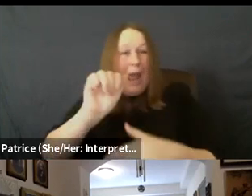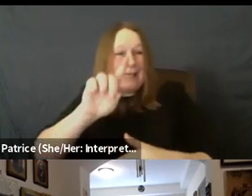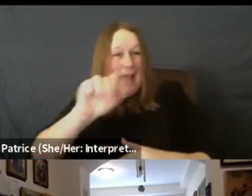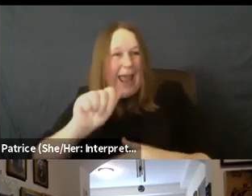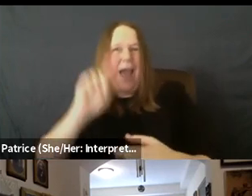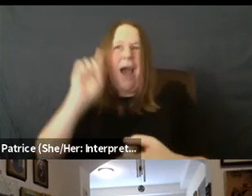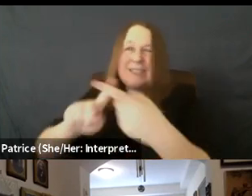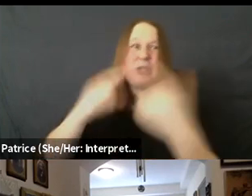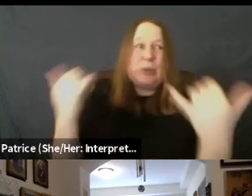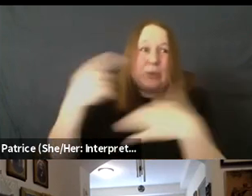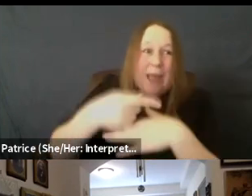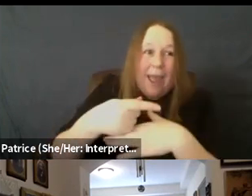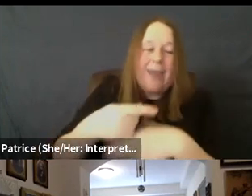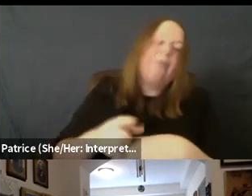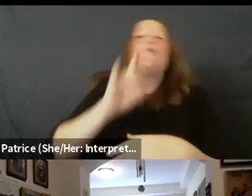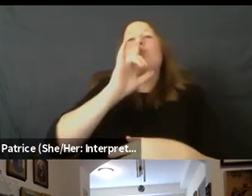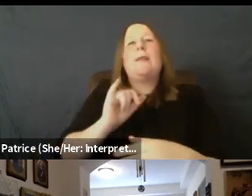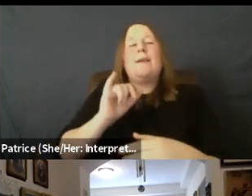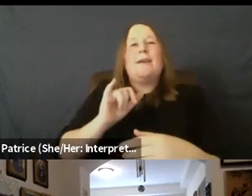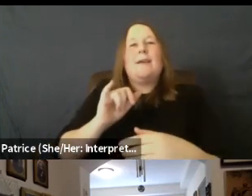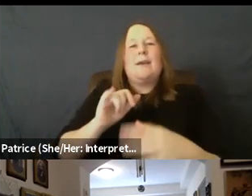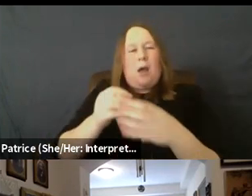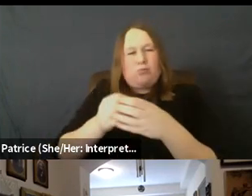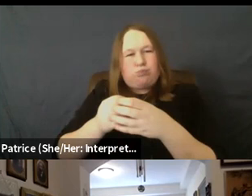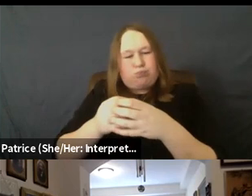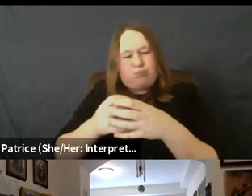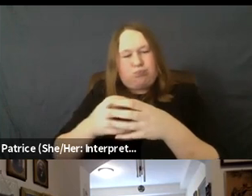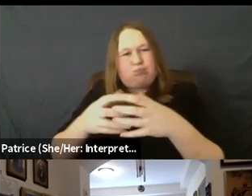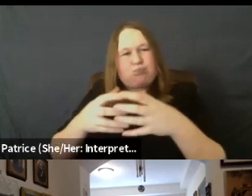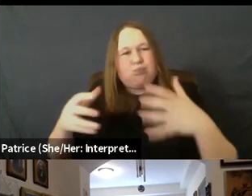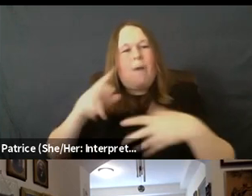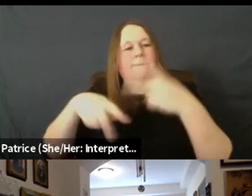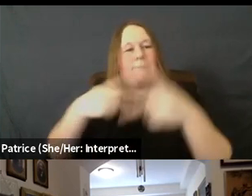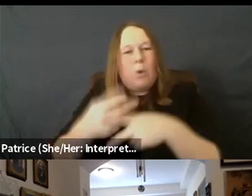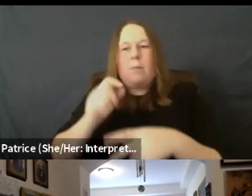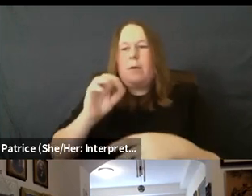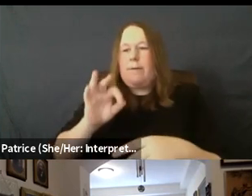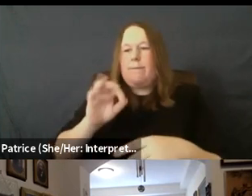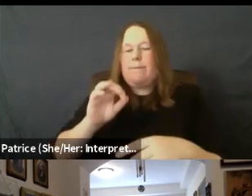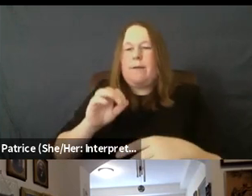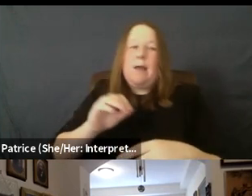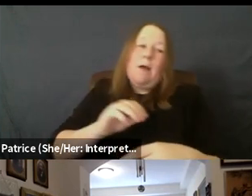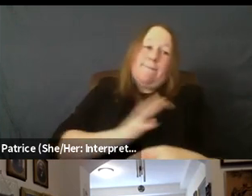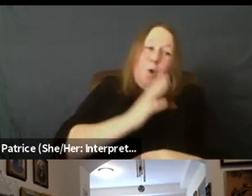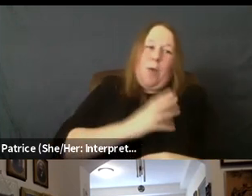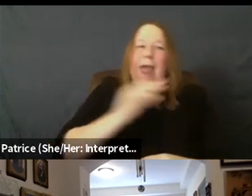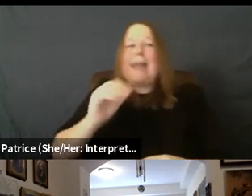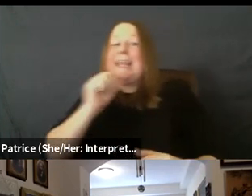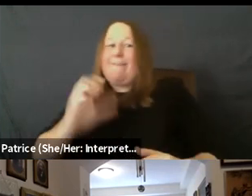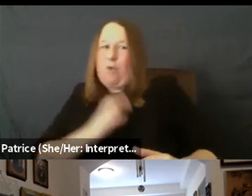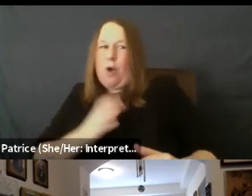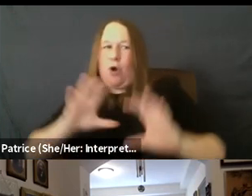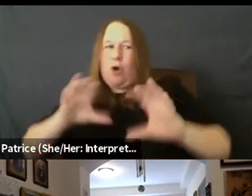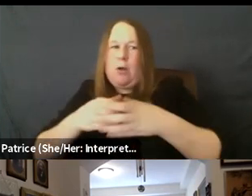till today, really a growing form of formal and informal coalitions